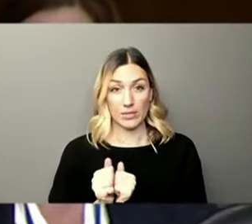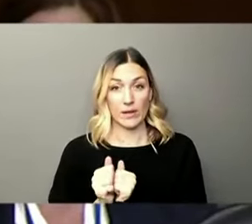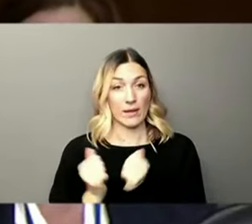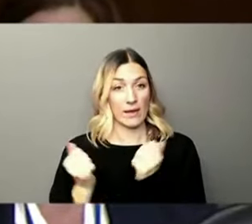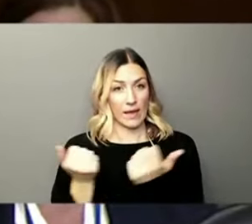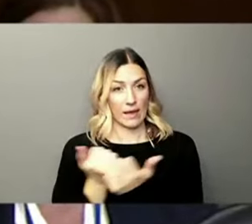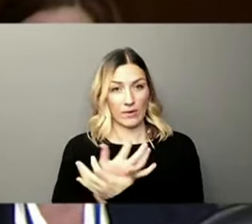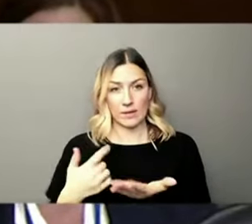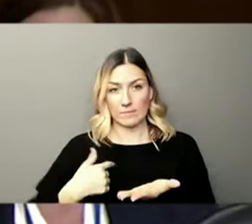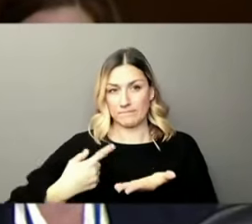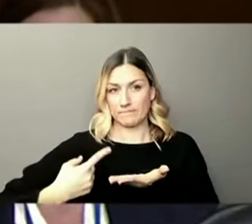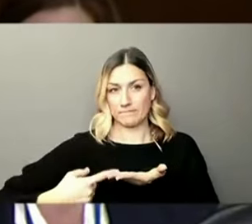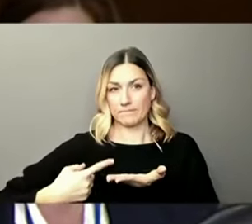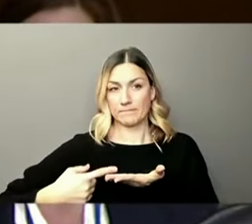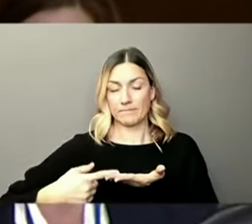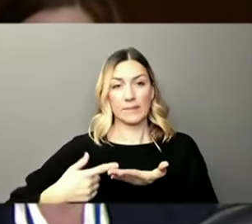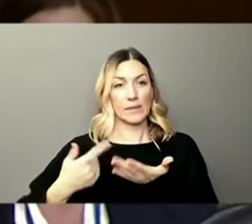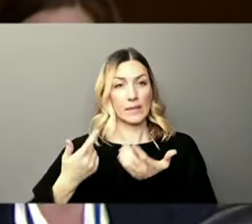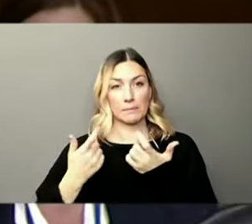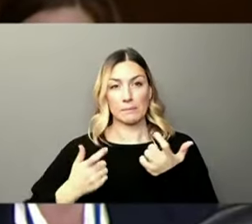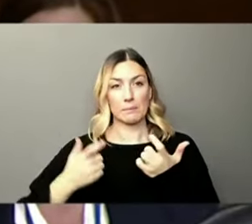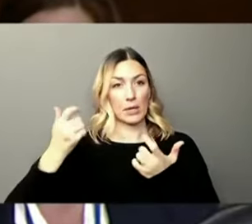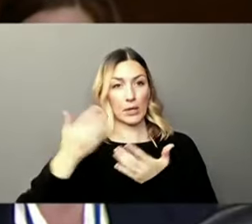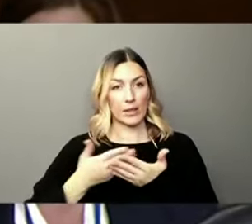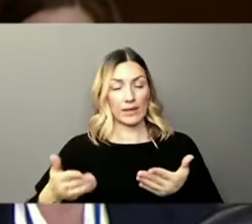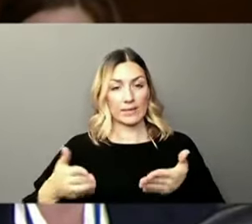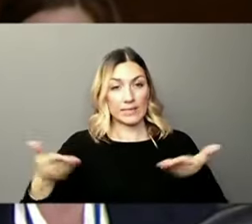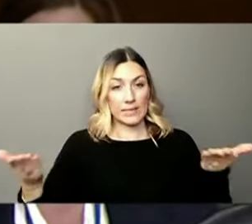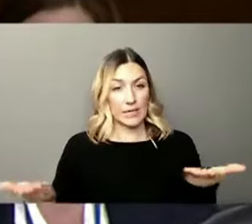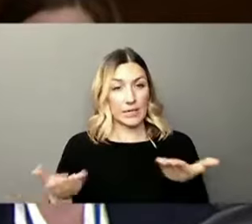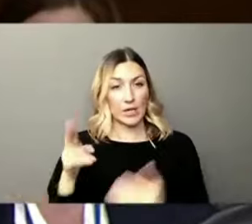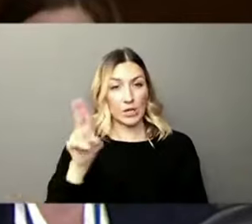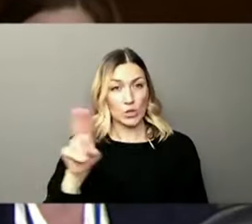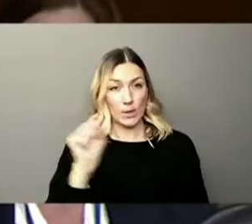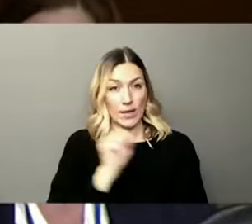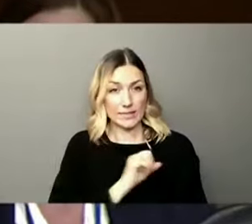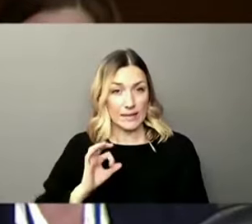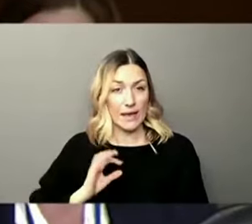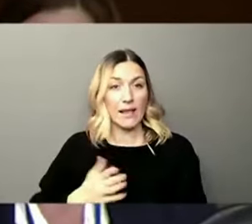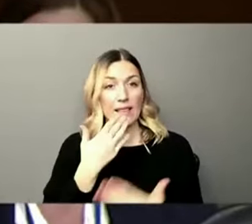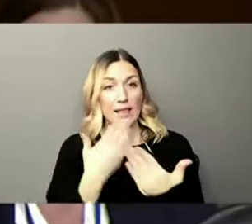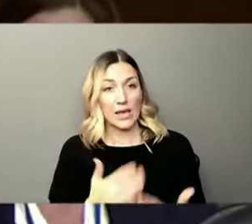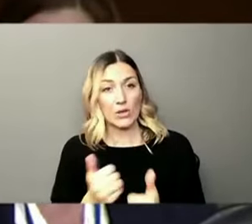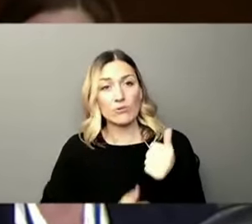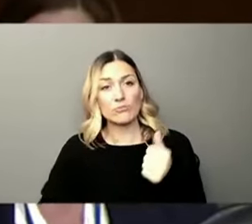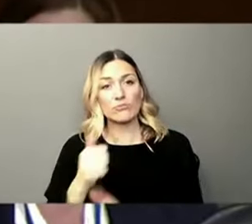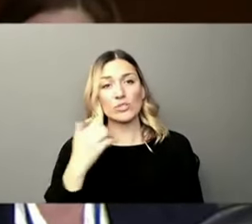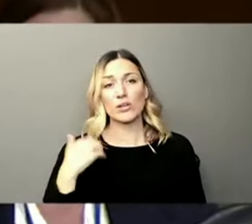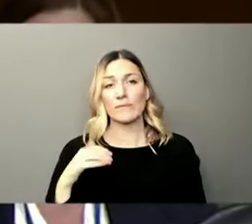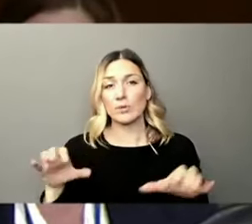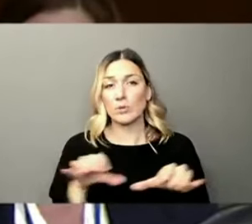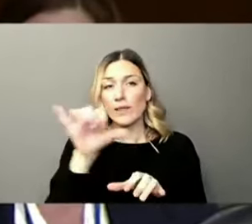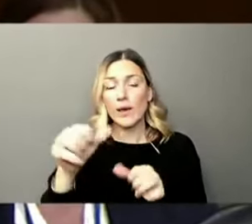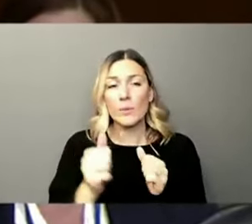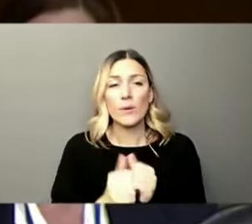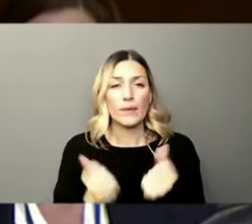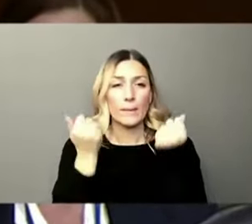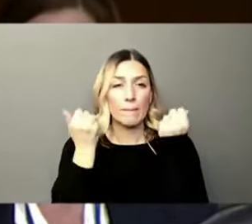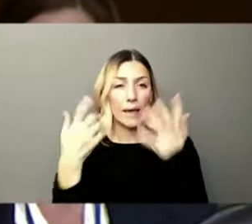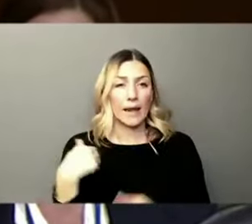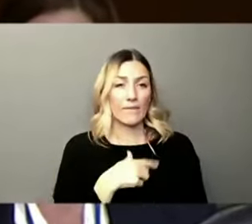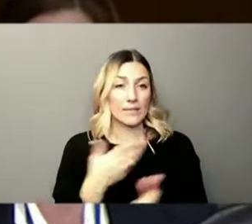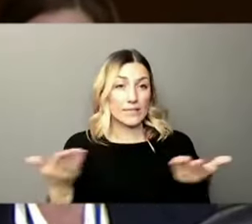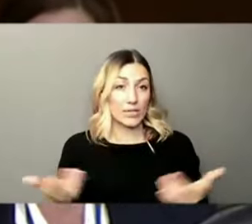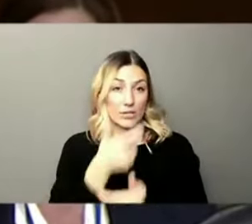about. So there are bigger things working here in the U.S. Senate. And thank you, Chairman, for doing that alongside many of us that are interested in